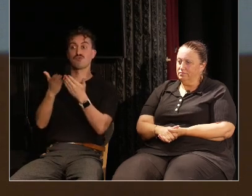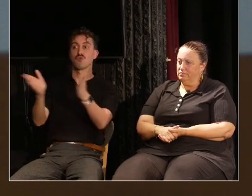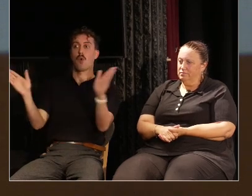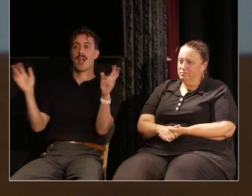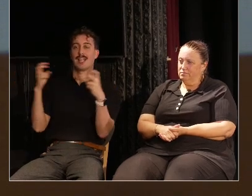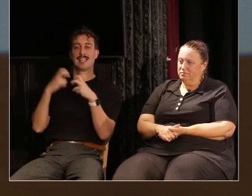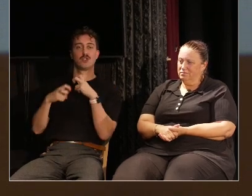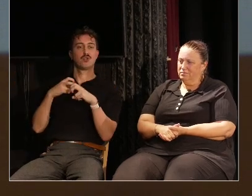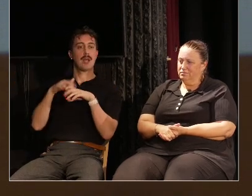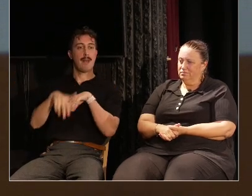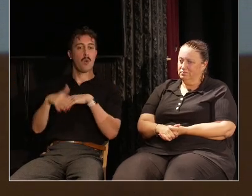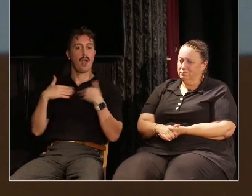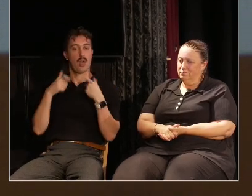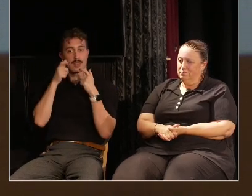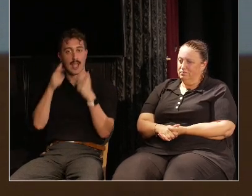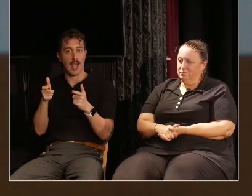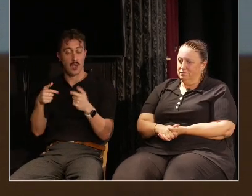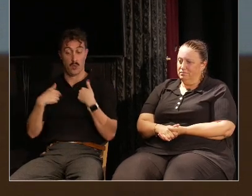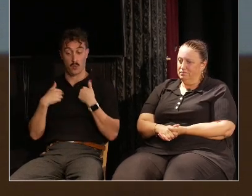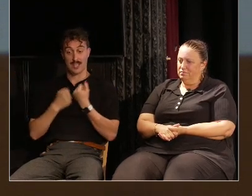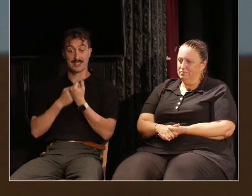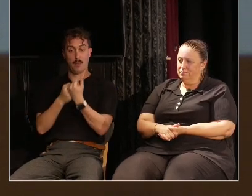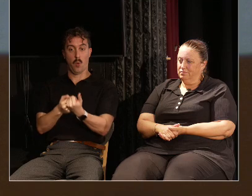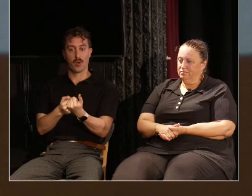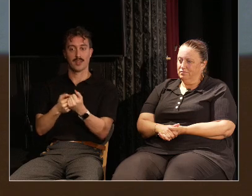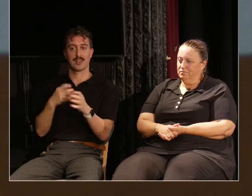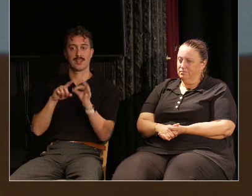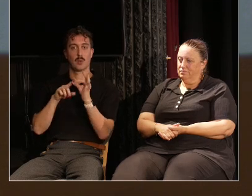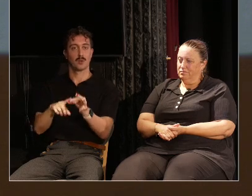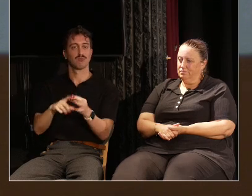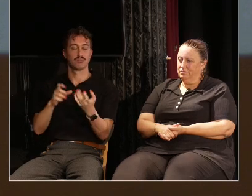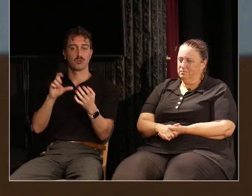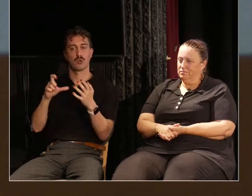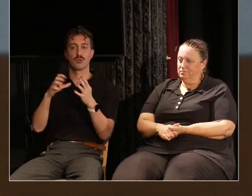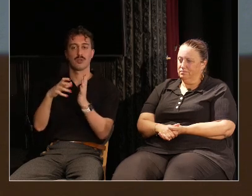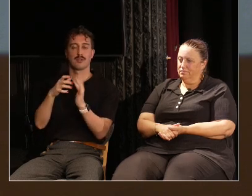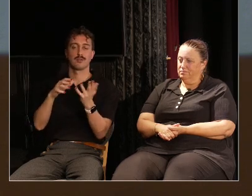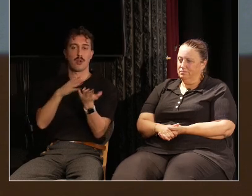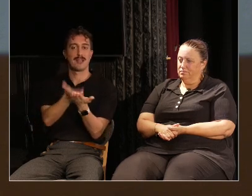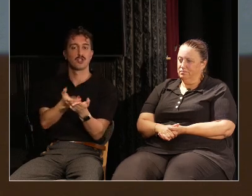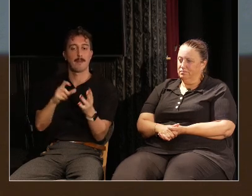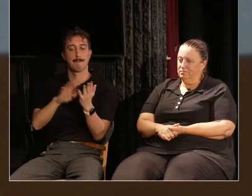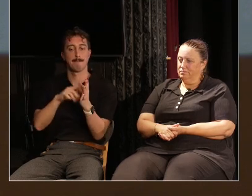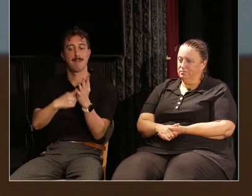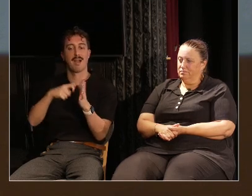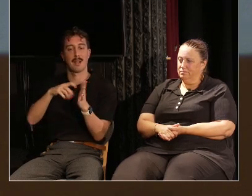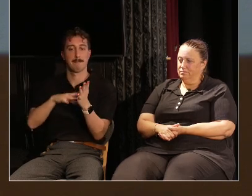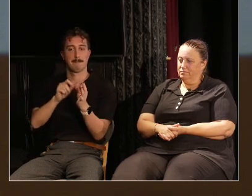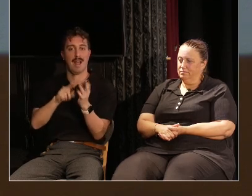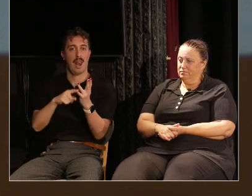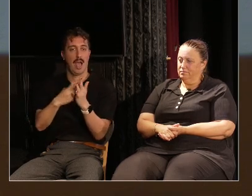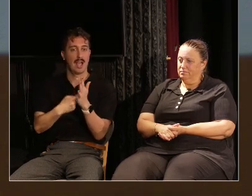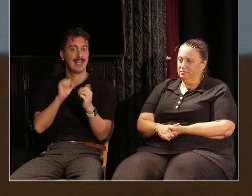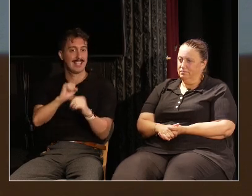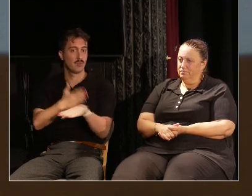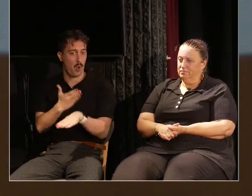to healthcare, we're supporting the review that Mark Butler has commissioned in the Labor government. And I think, does that helped